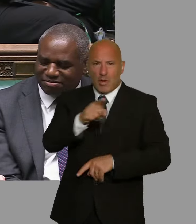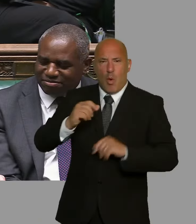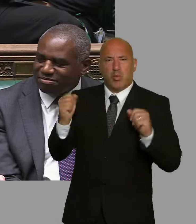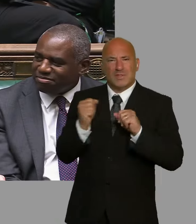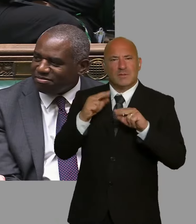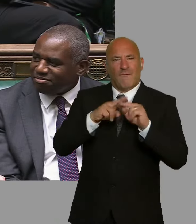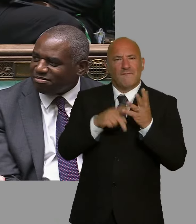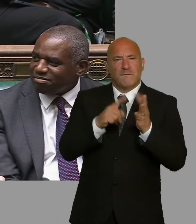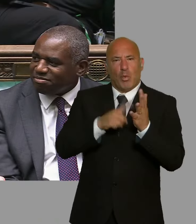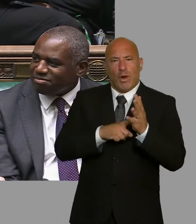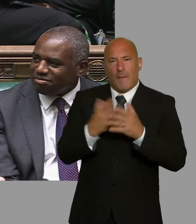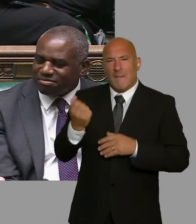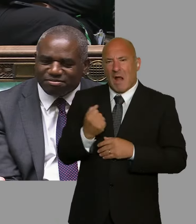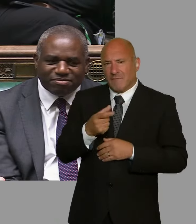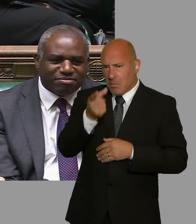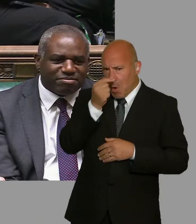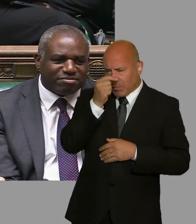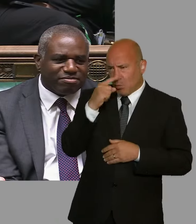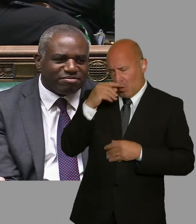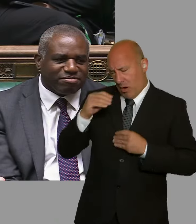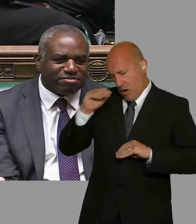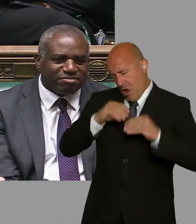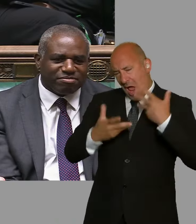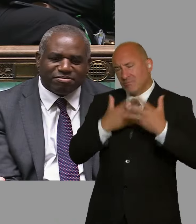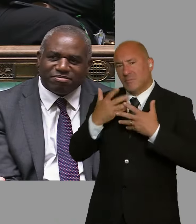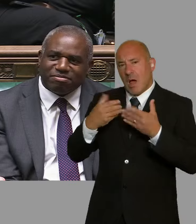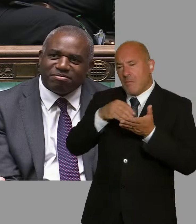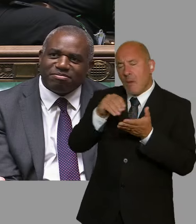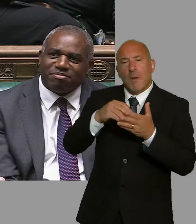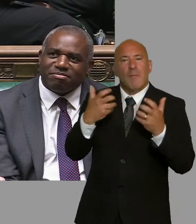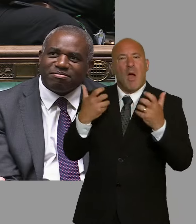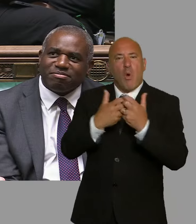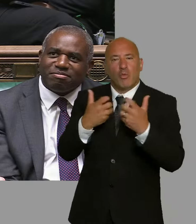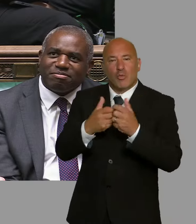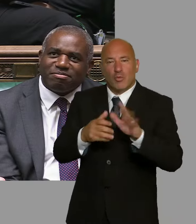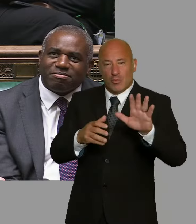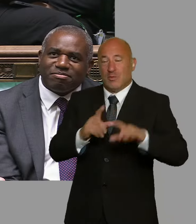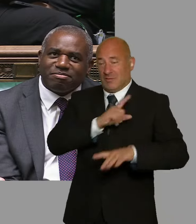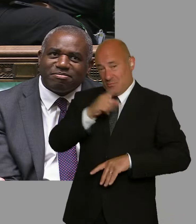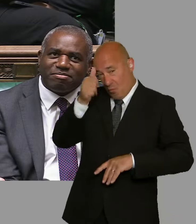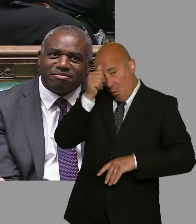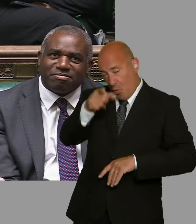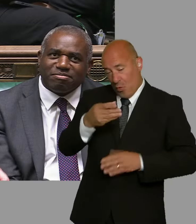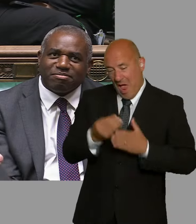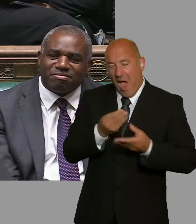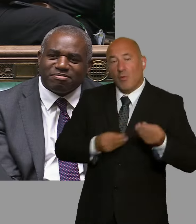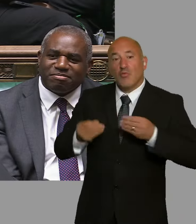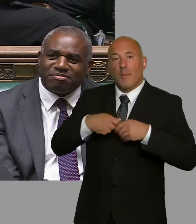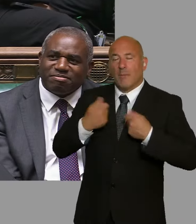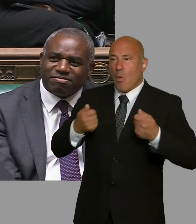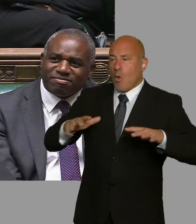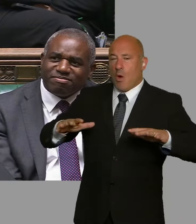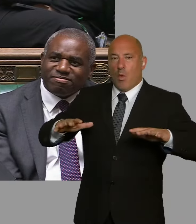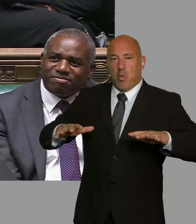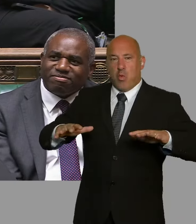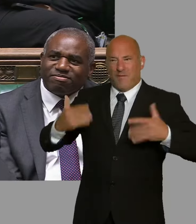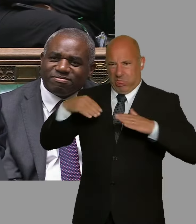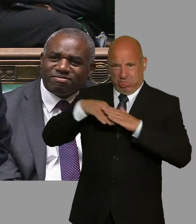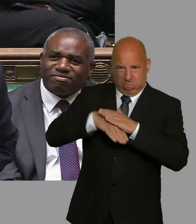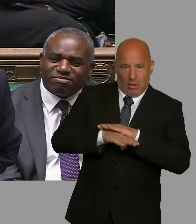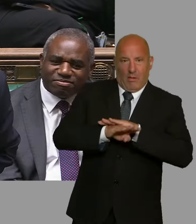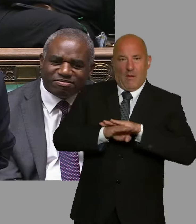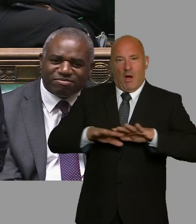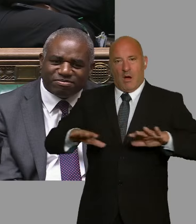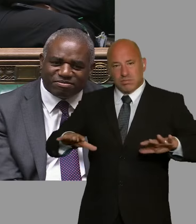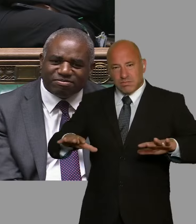that increased pensions by over £400 this April. On their side, they say the triple lock is unsustainable, and I think her position is she